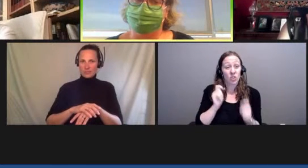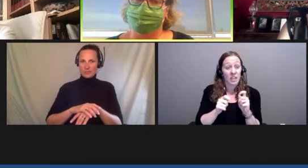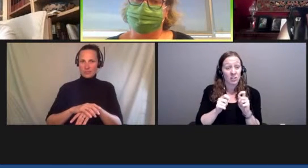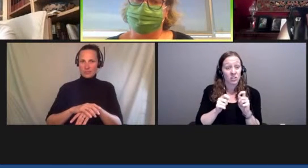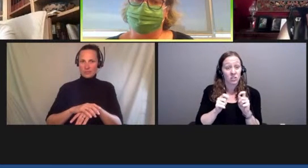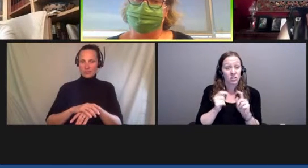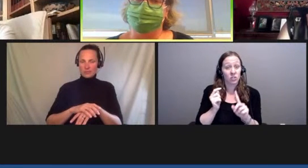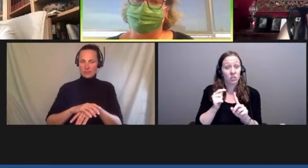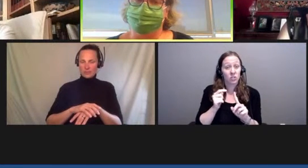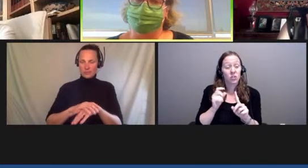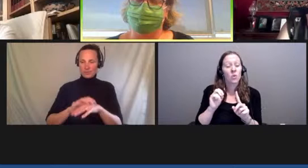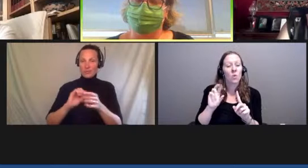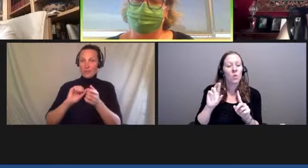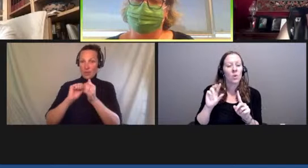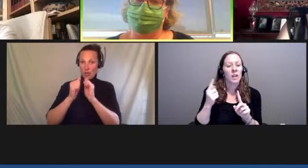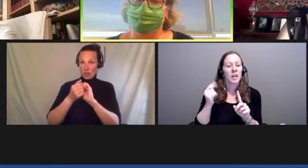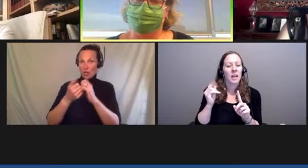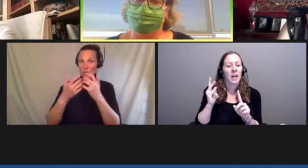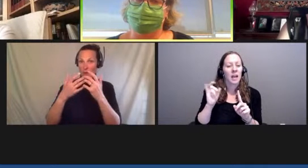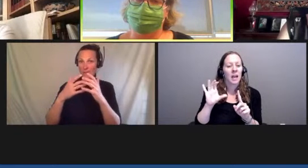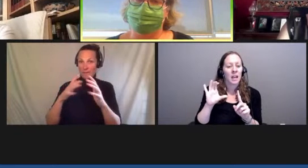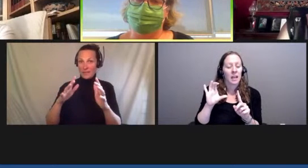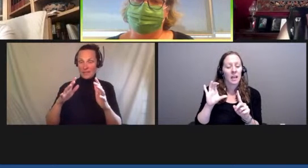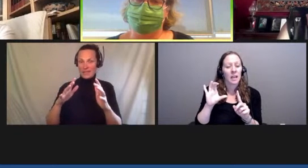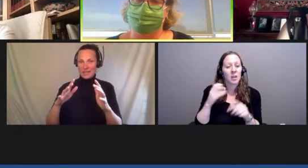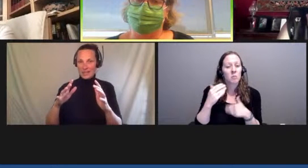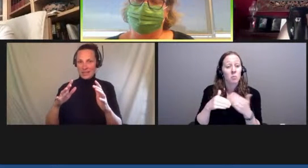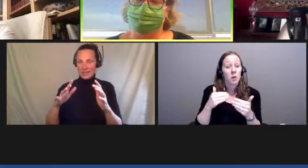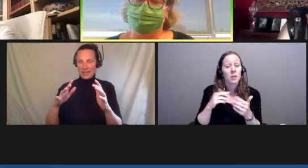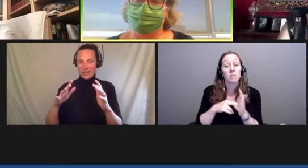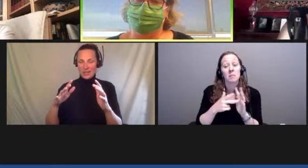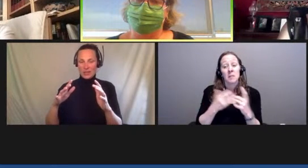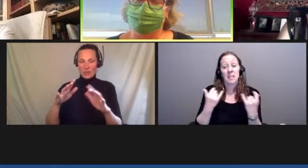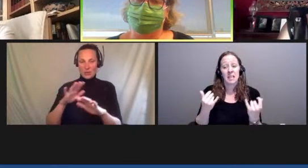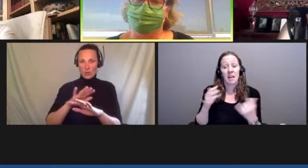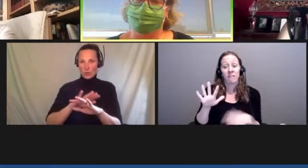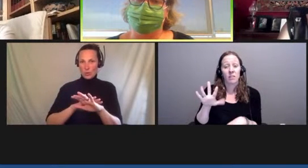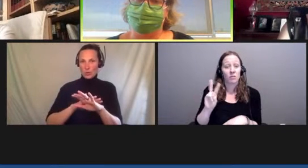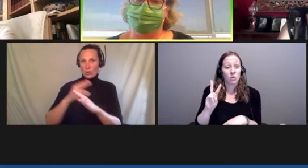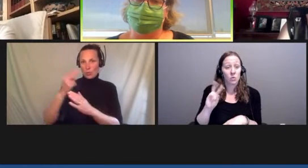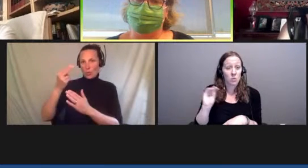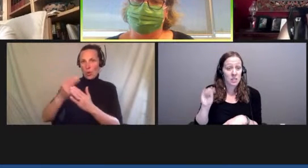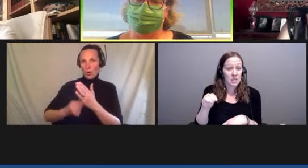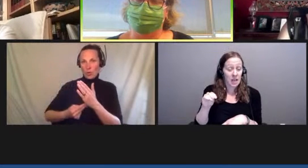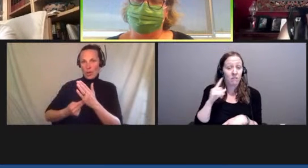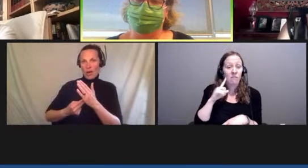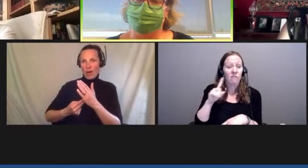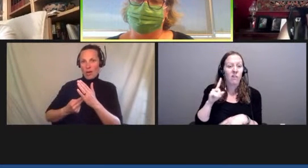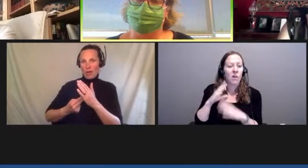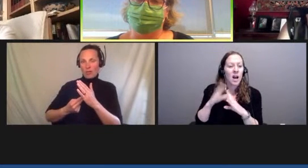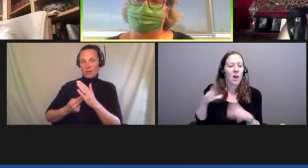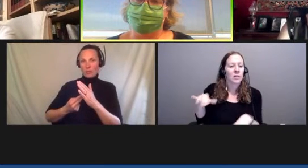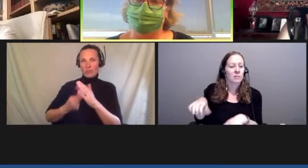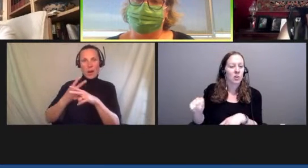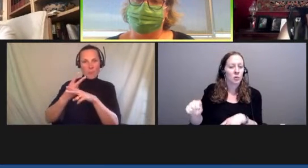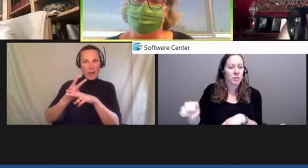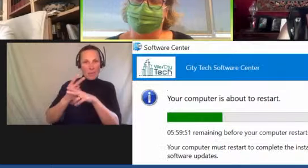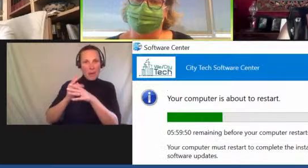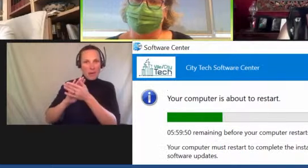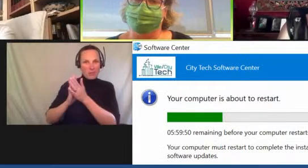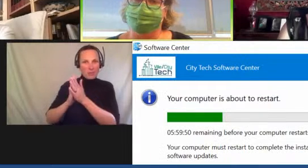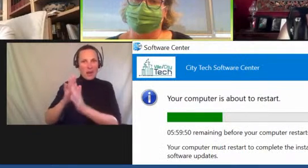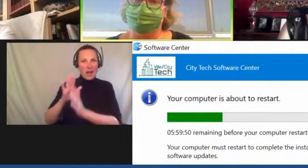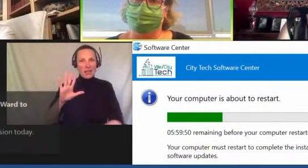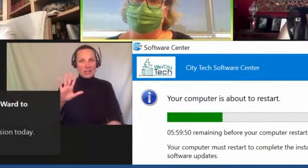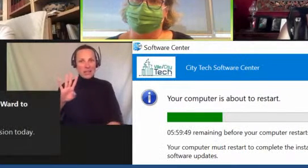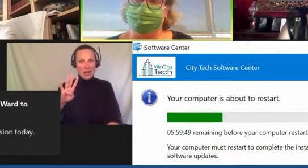the organics processing contract. So we're sitting at about 52% for curbside, 16% overall